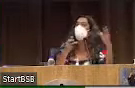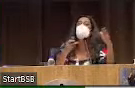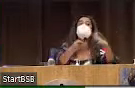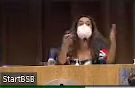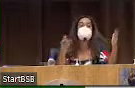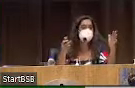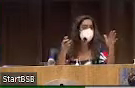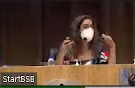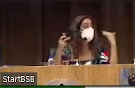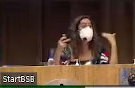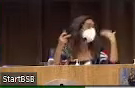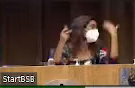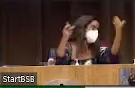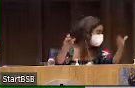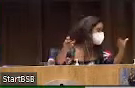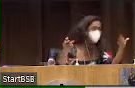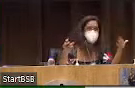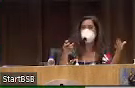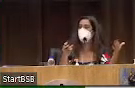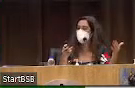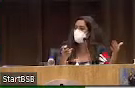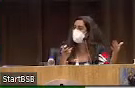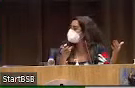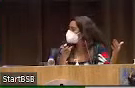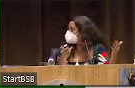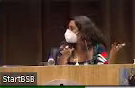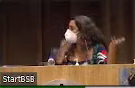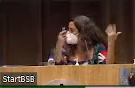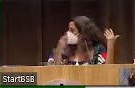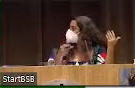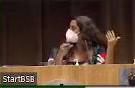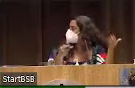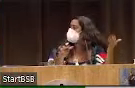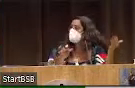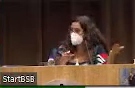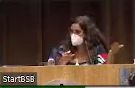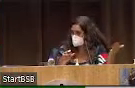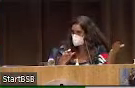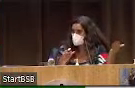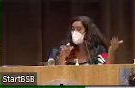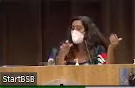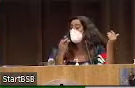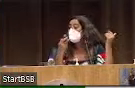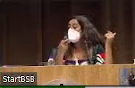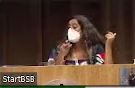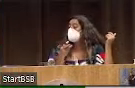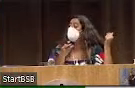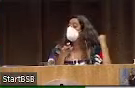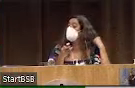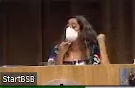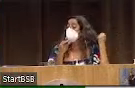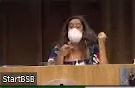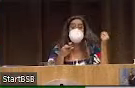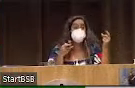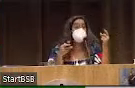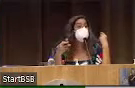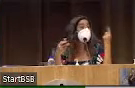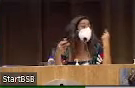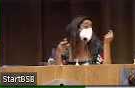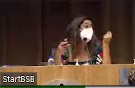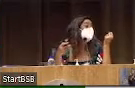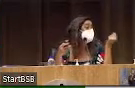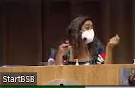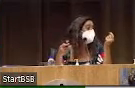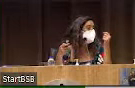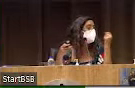all the patients that went home with the COVID diagnostics had a